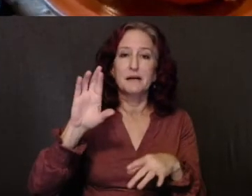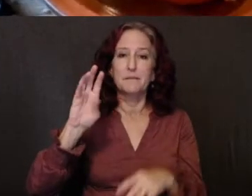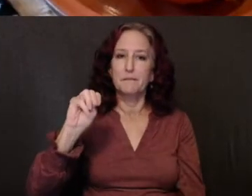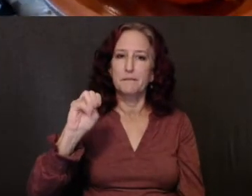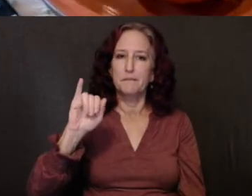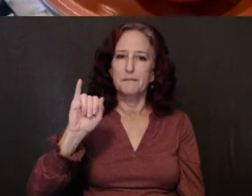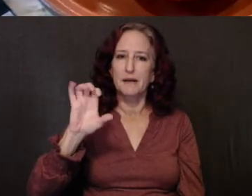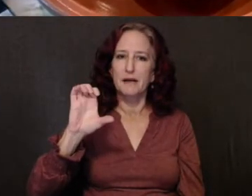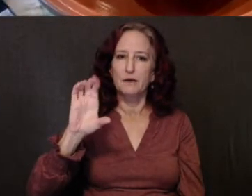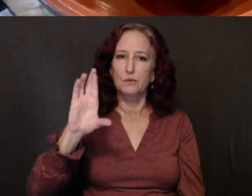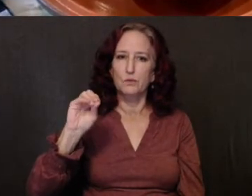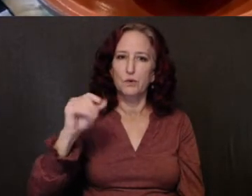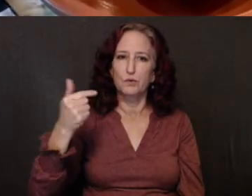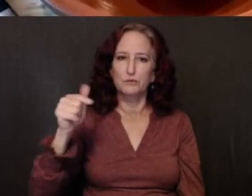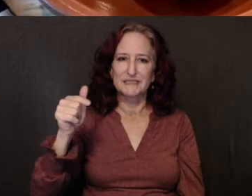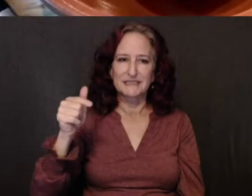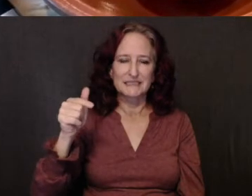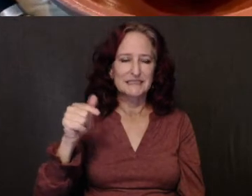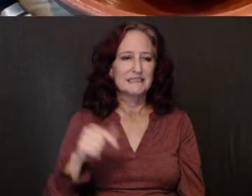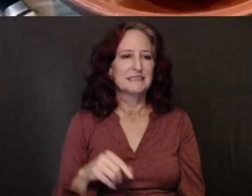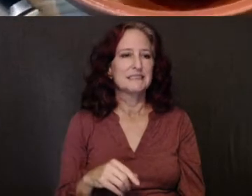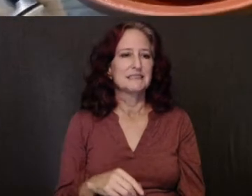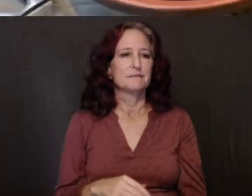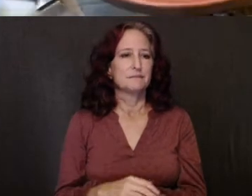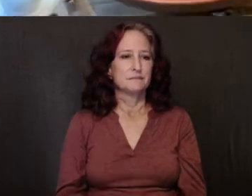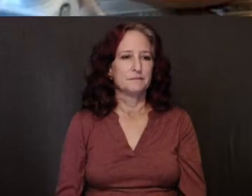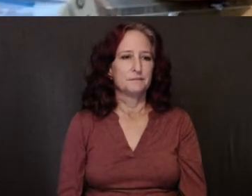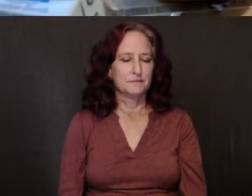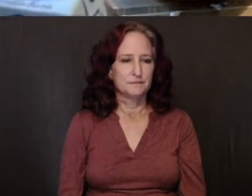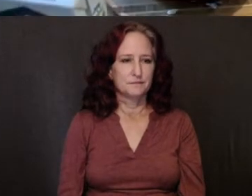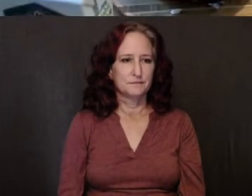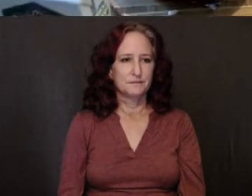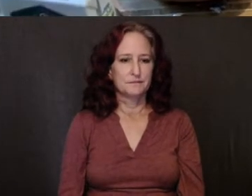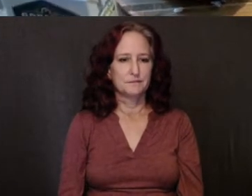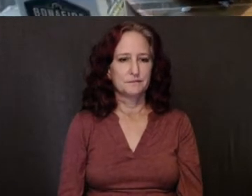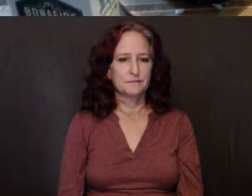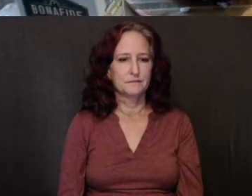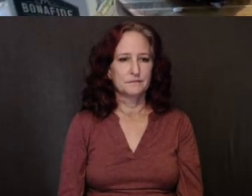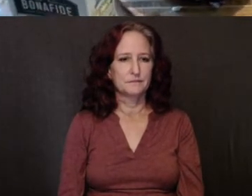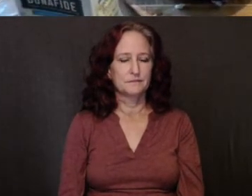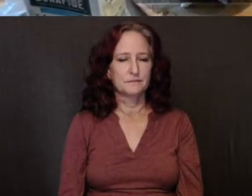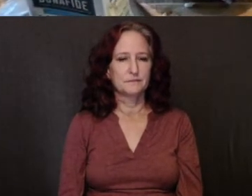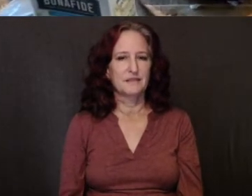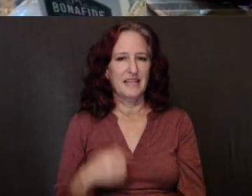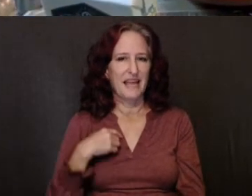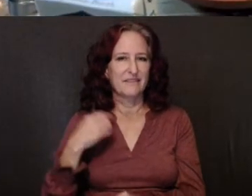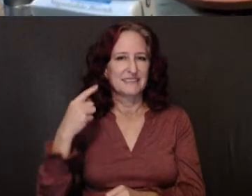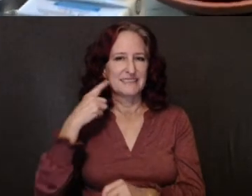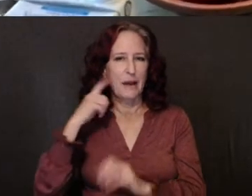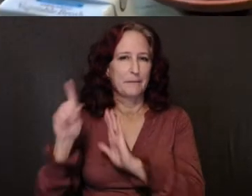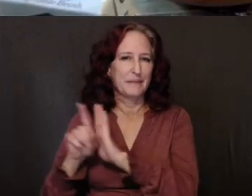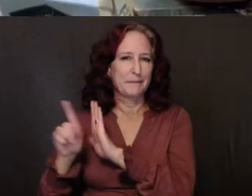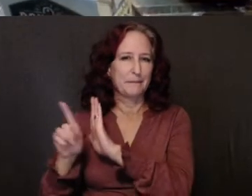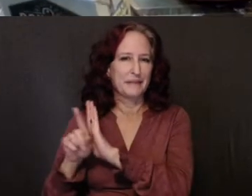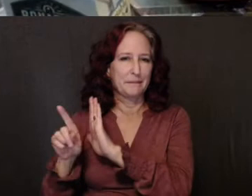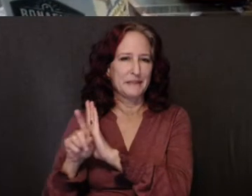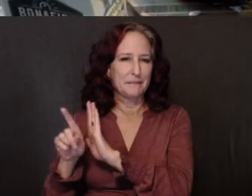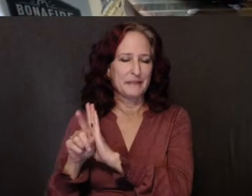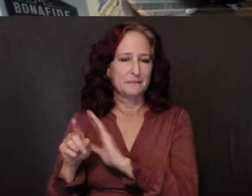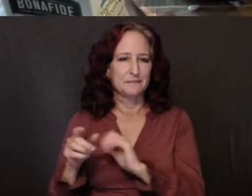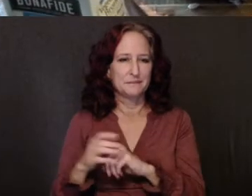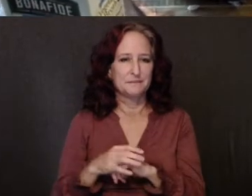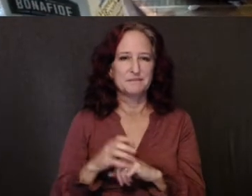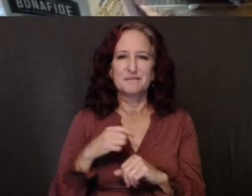are. So I just usually do a little microgreen or some kind of if I can get the garden